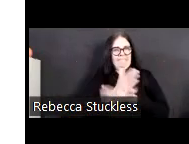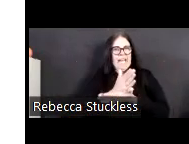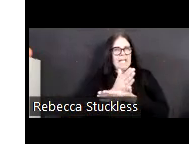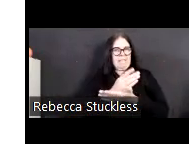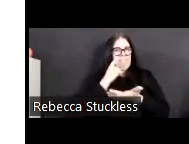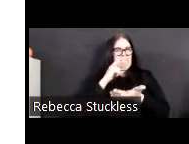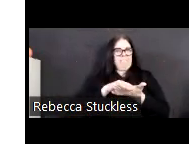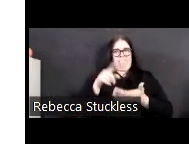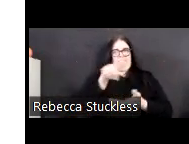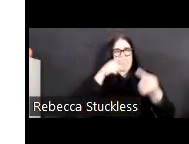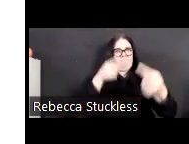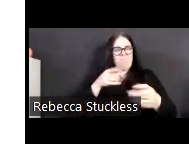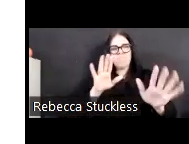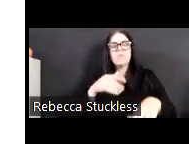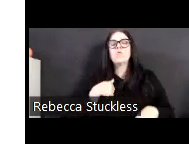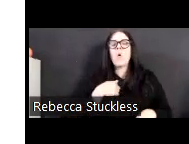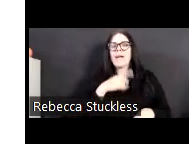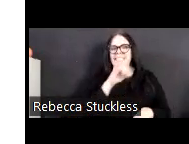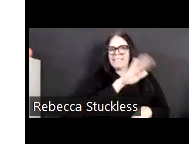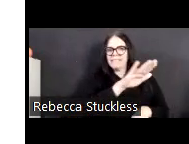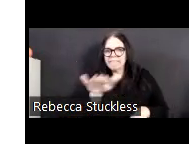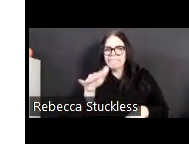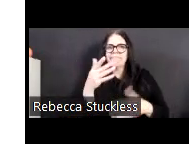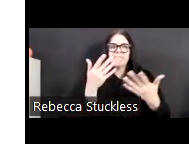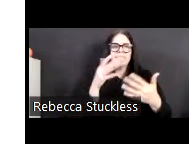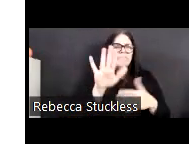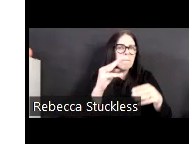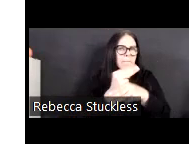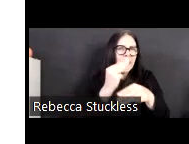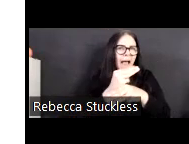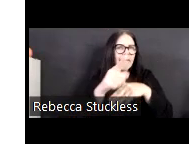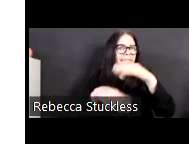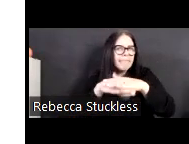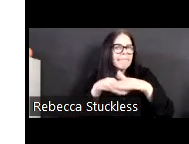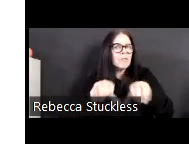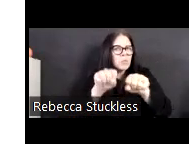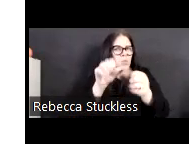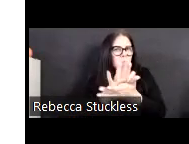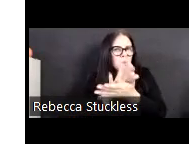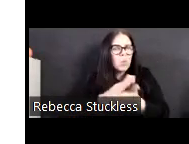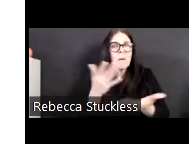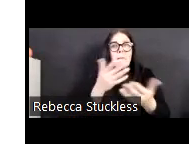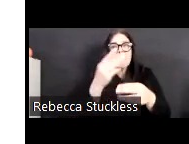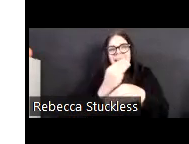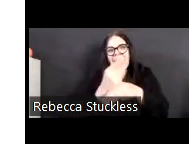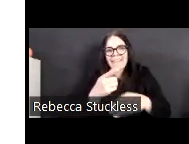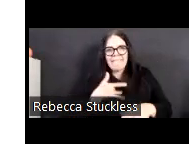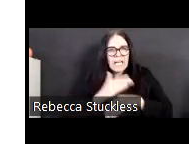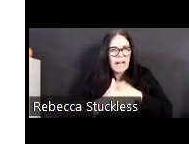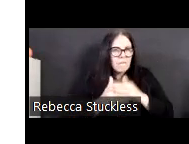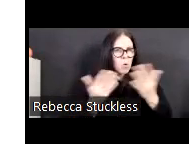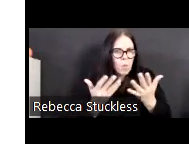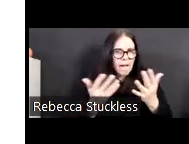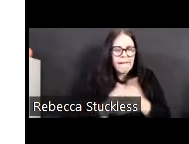the debrief what math they had at their school, what math they felt comfortable doing,